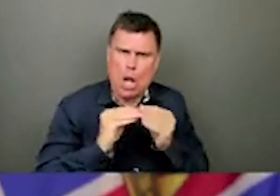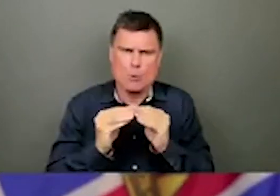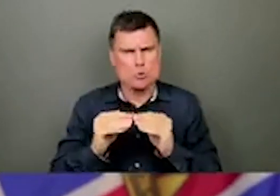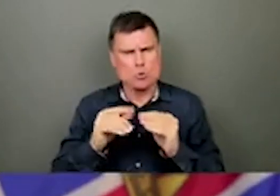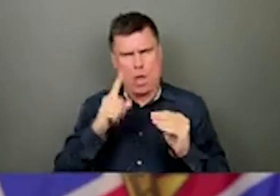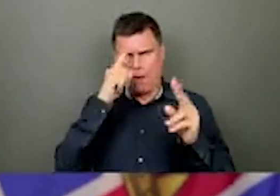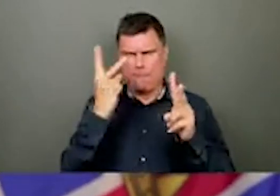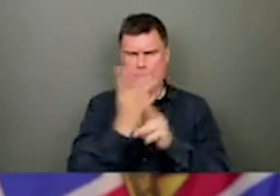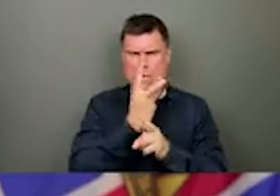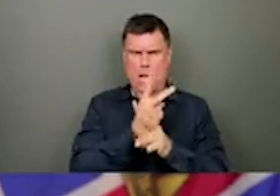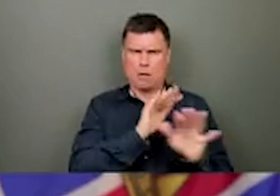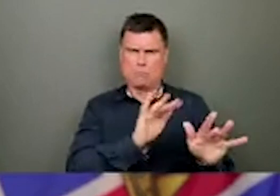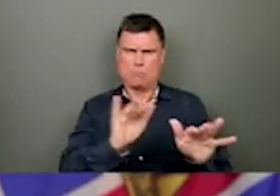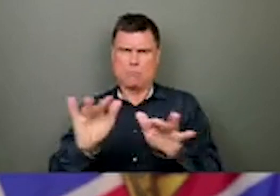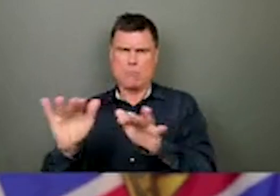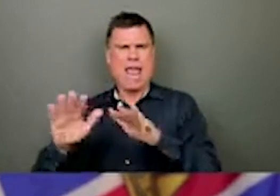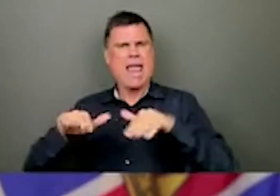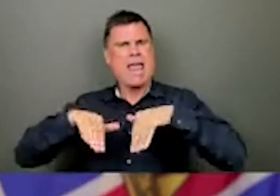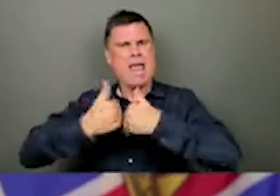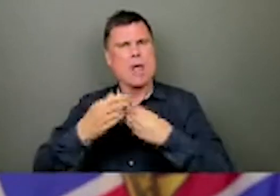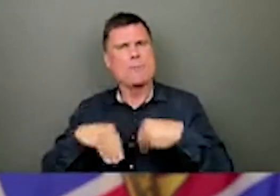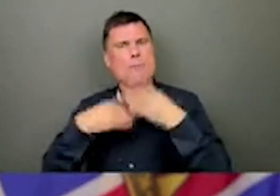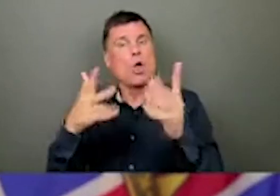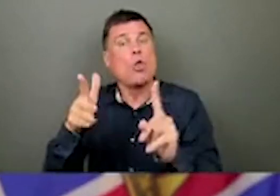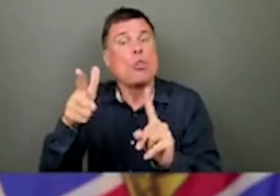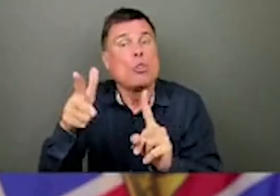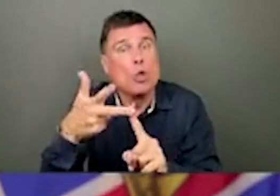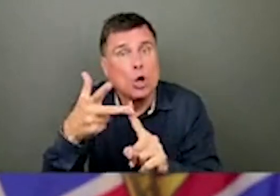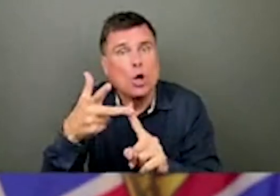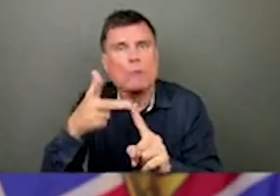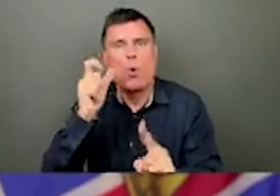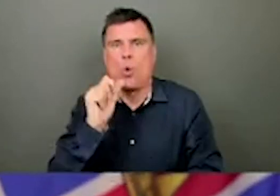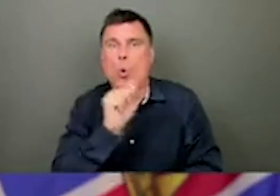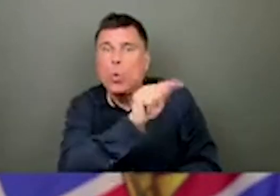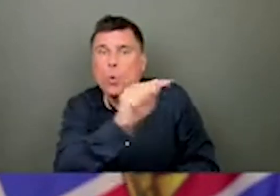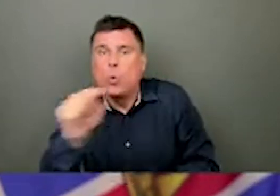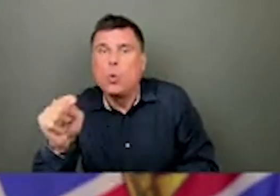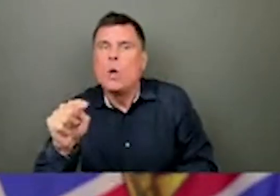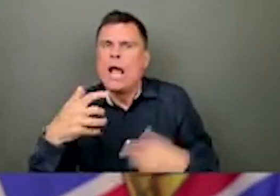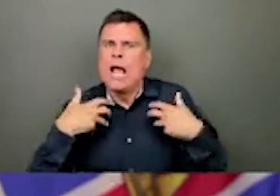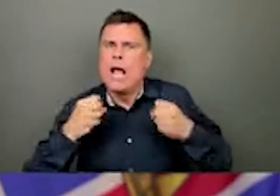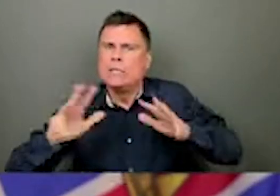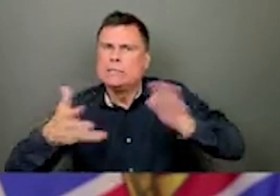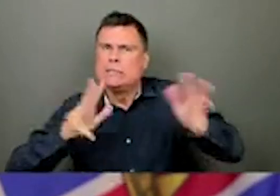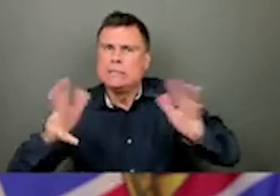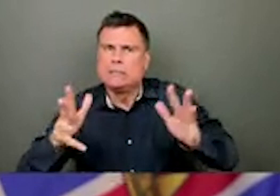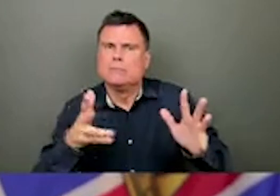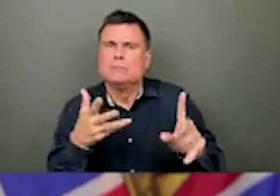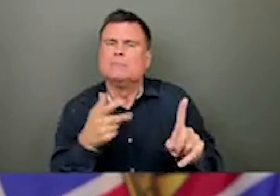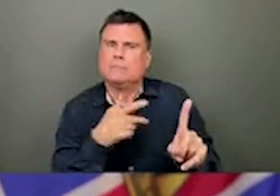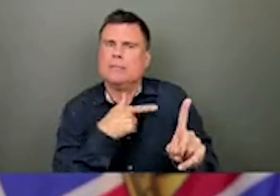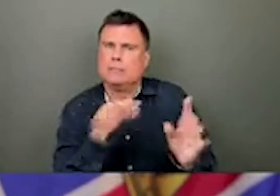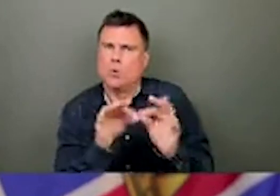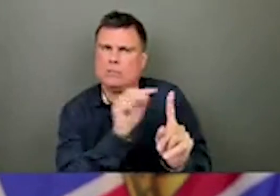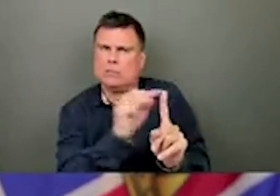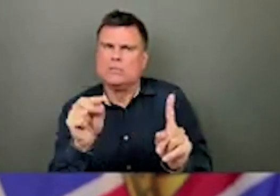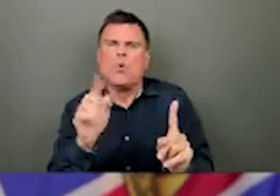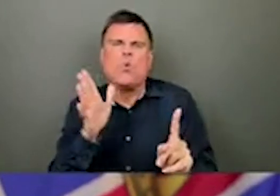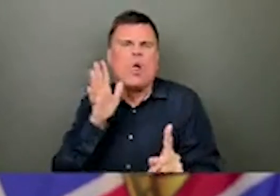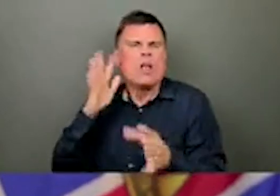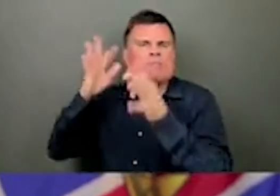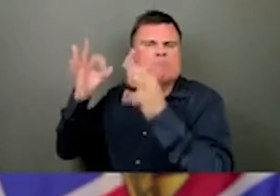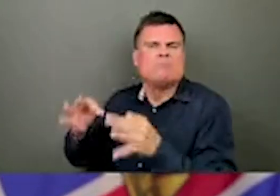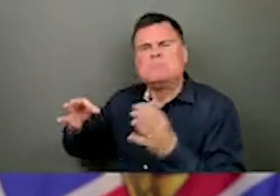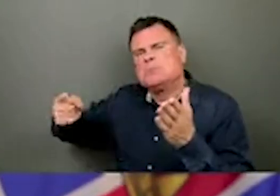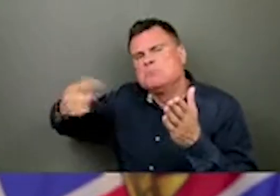so. The question about when and if a booster is required for residents of long-term care, it's a